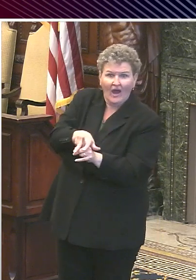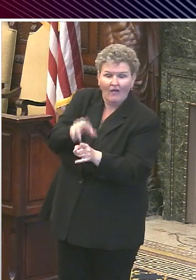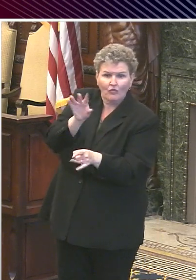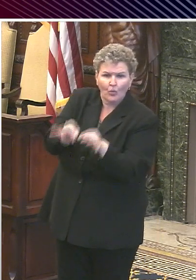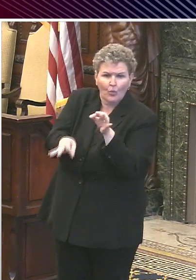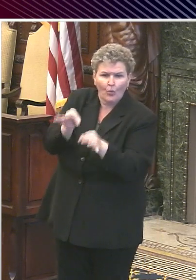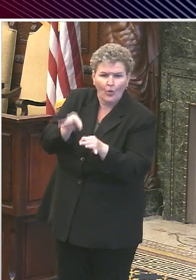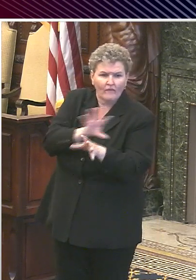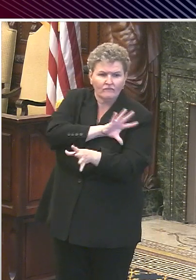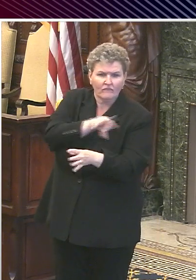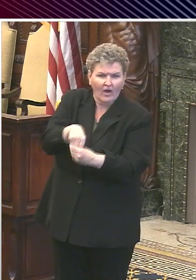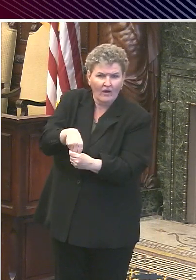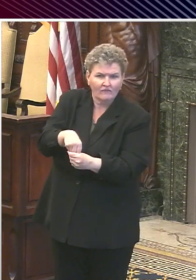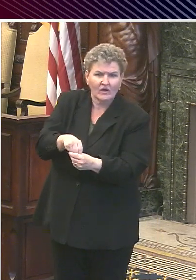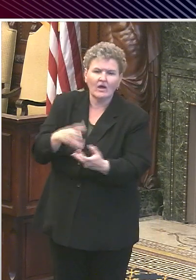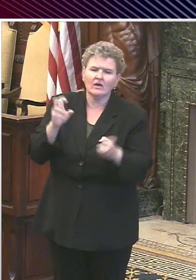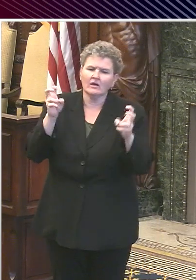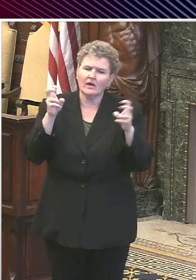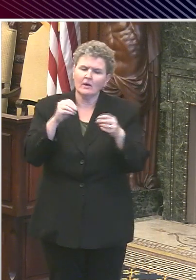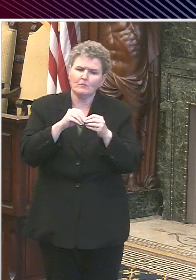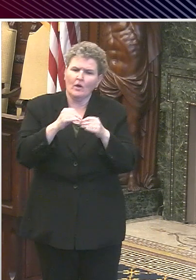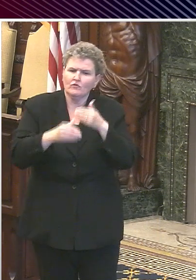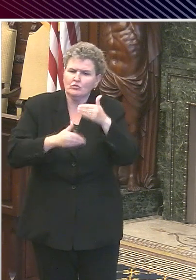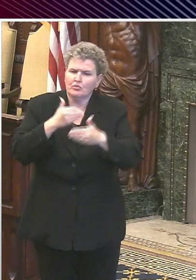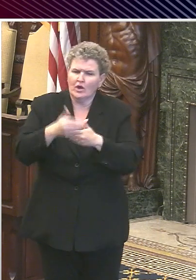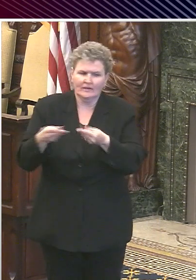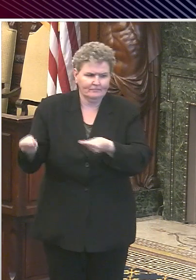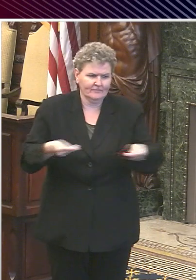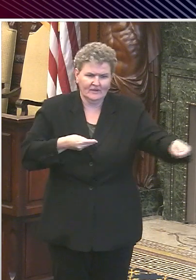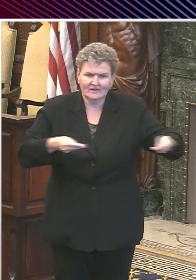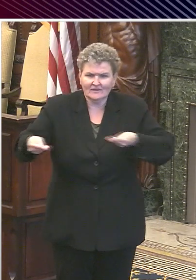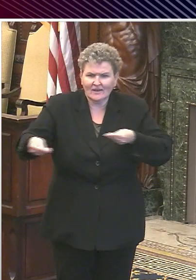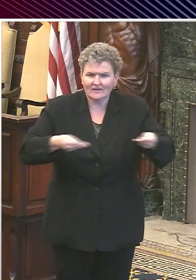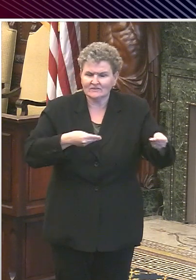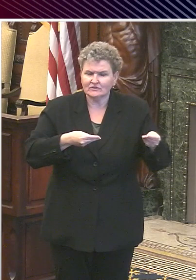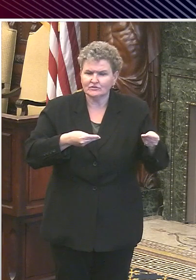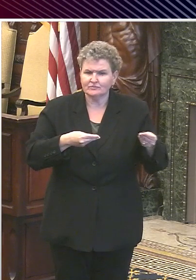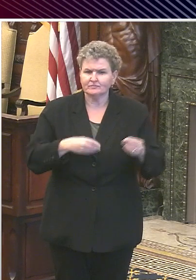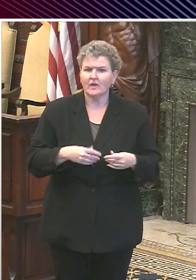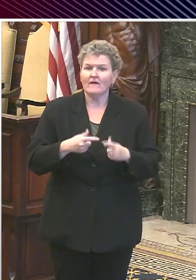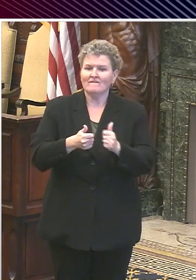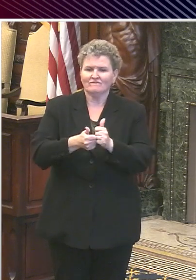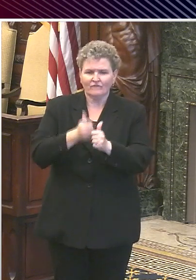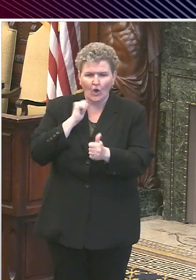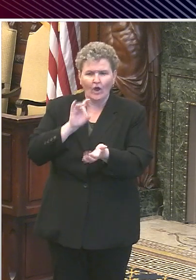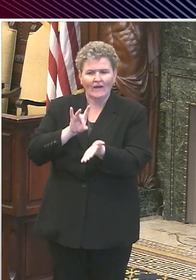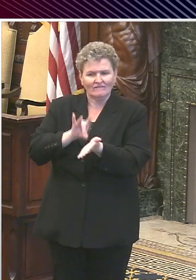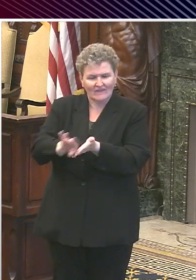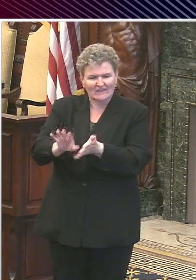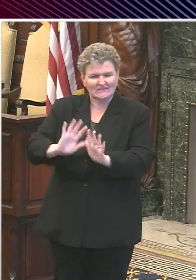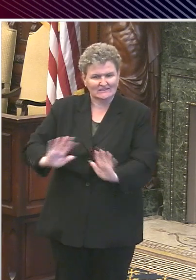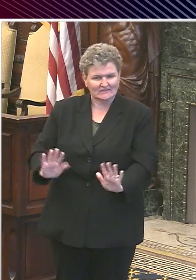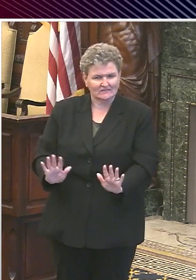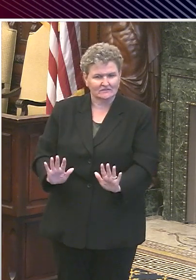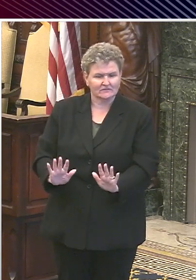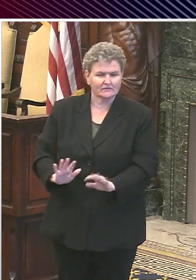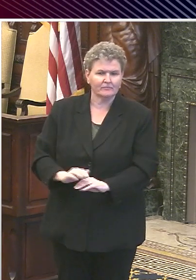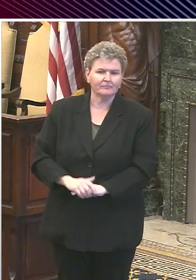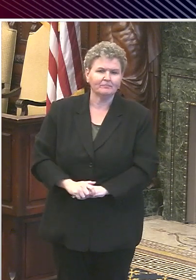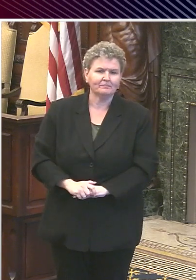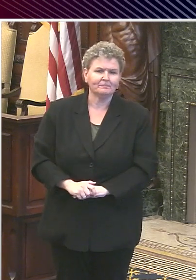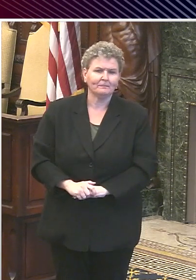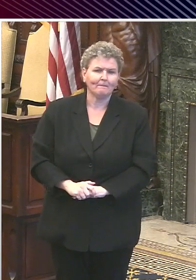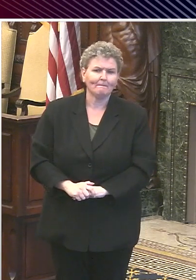a process of mediation to try to avoid the eviction hearing and frankly, the cost for the